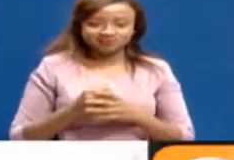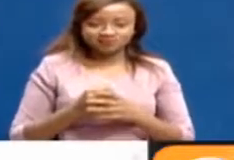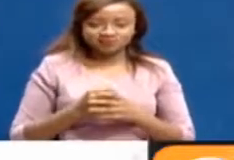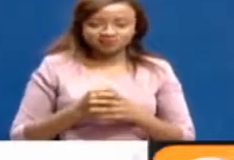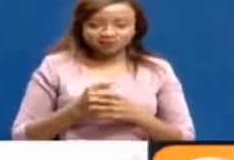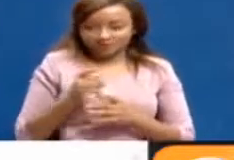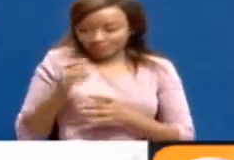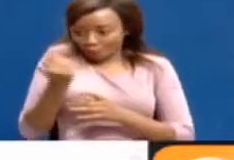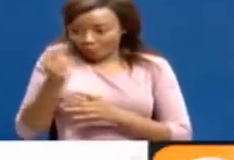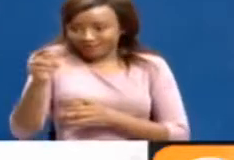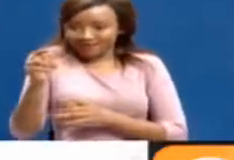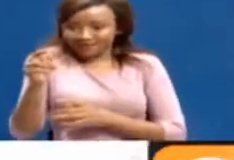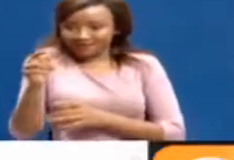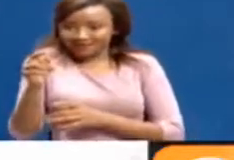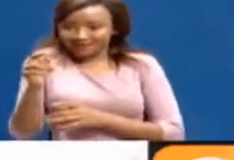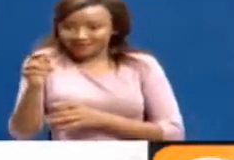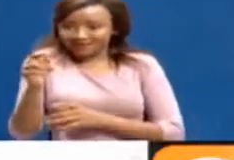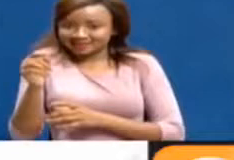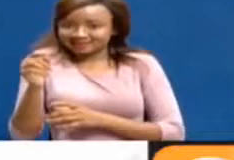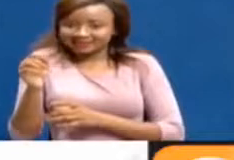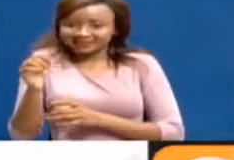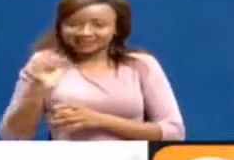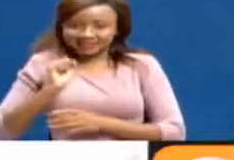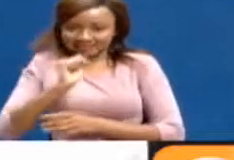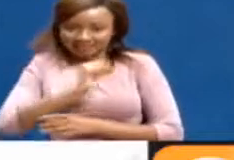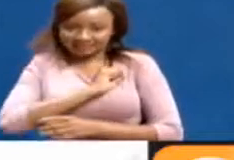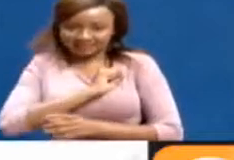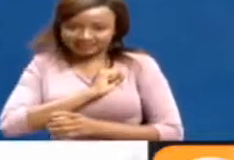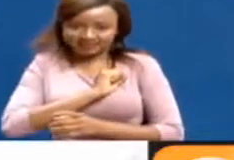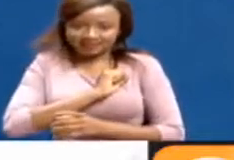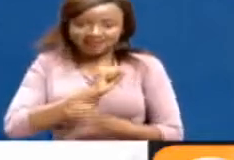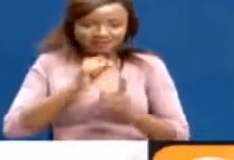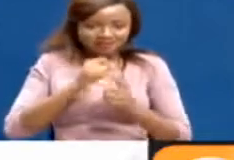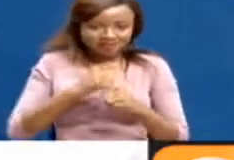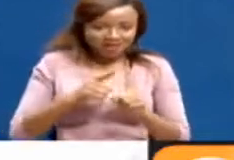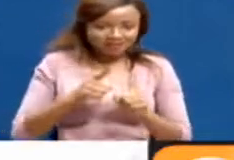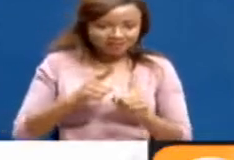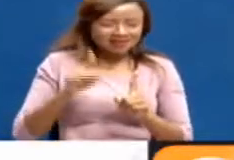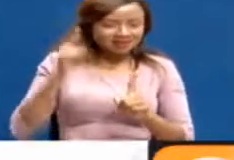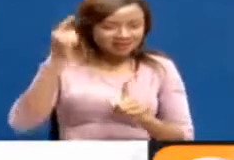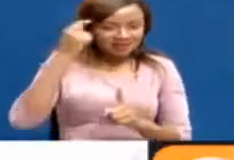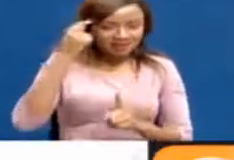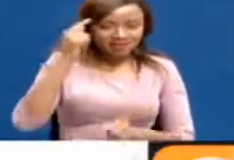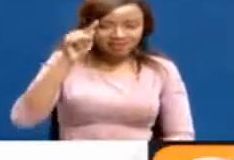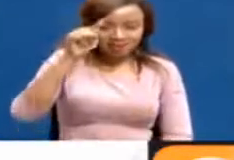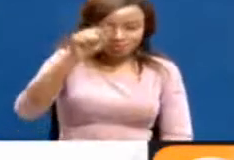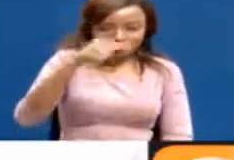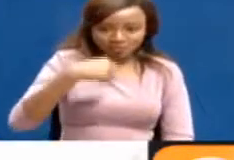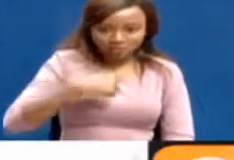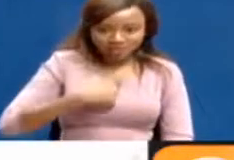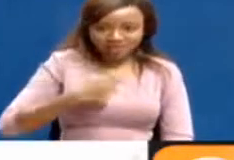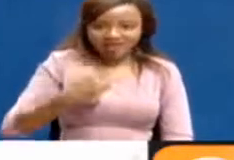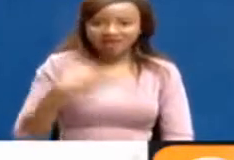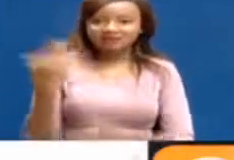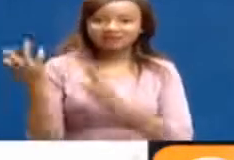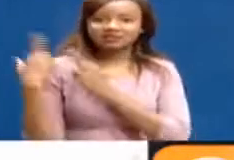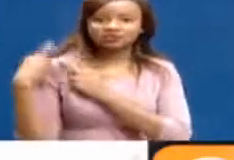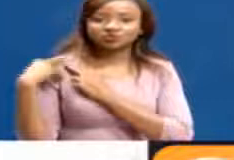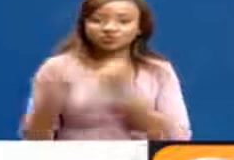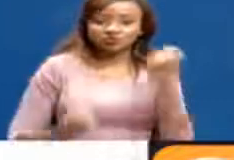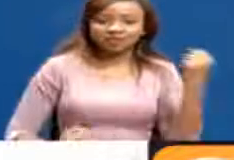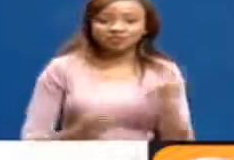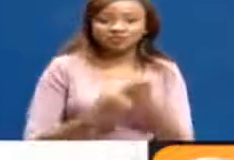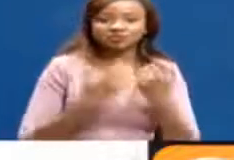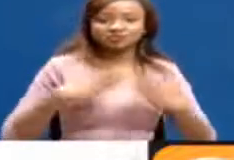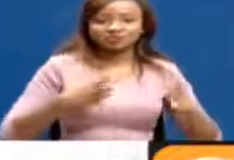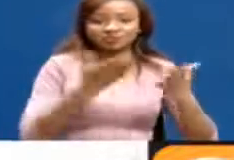Assembly members, but let's realize that all of us as Kenyans have a responsibility to play our role in cushioning the most vulnerable